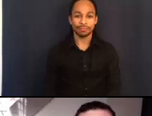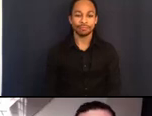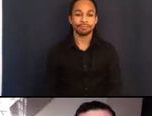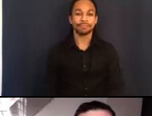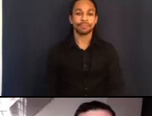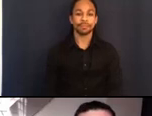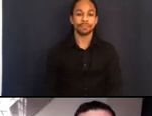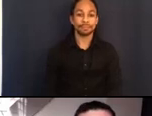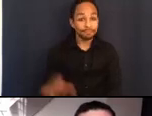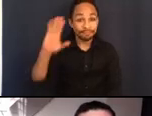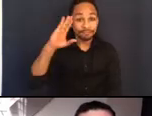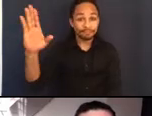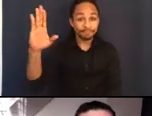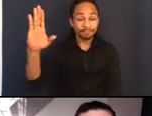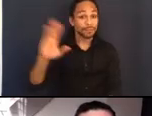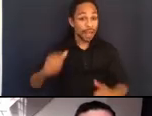Okay, are we live?